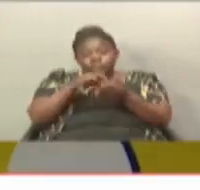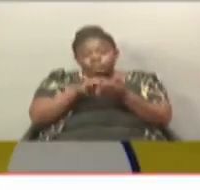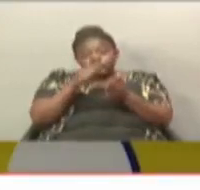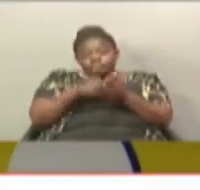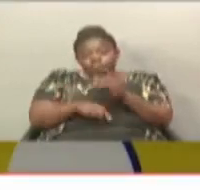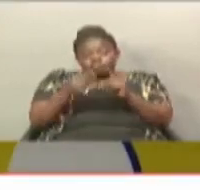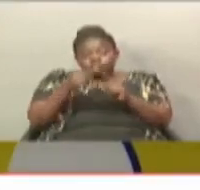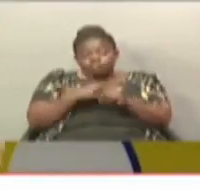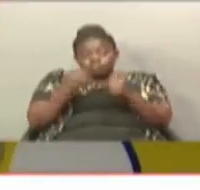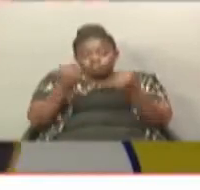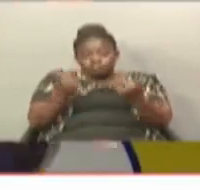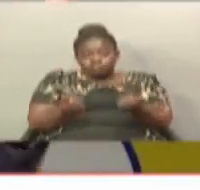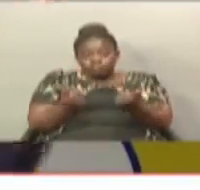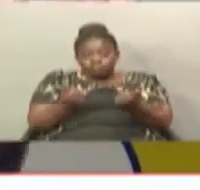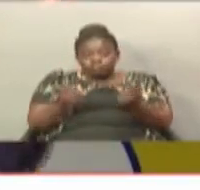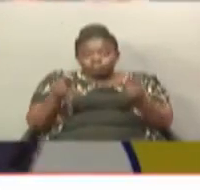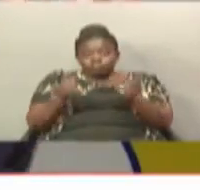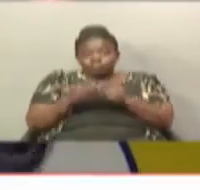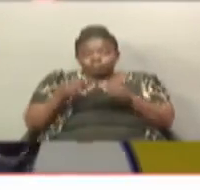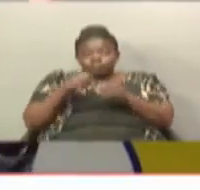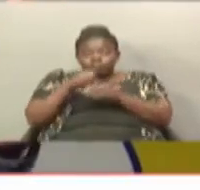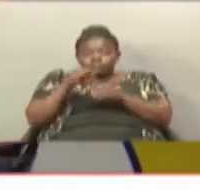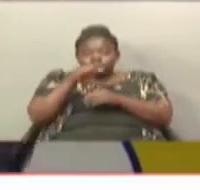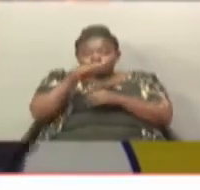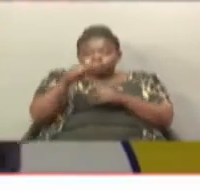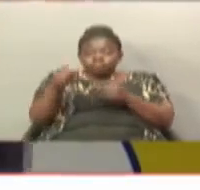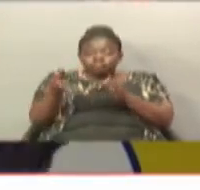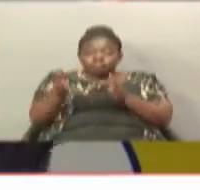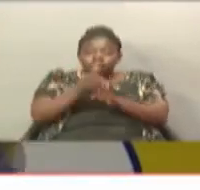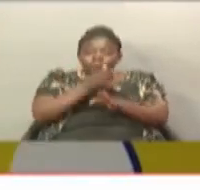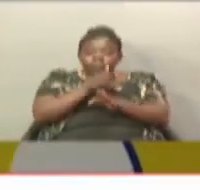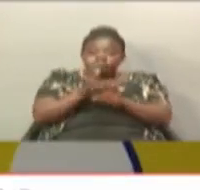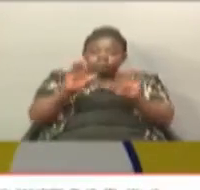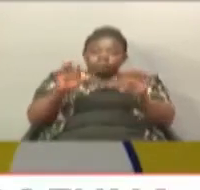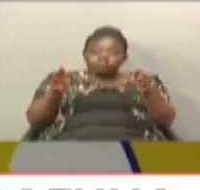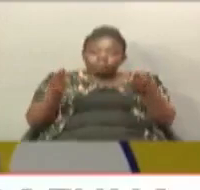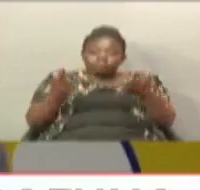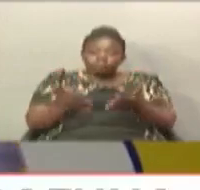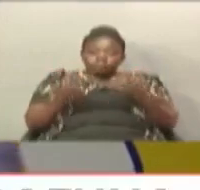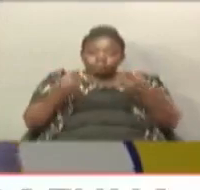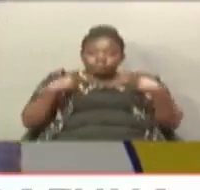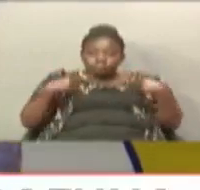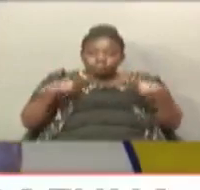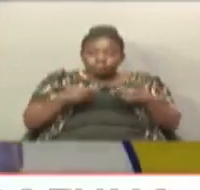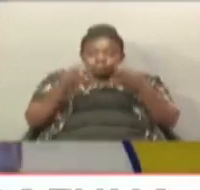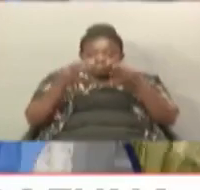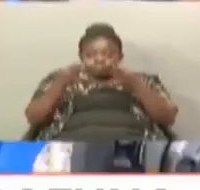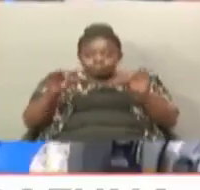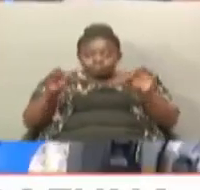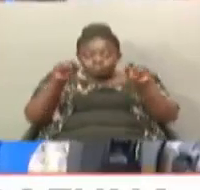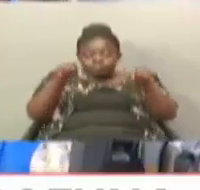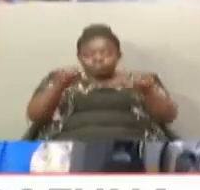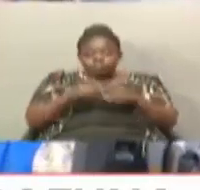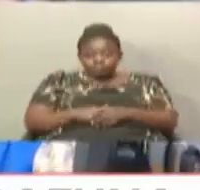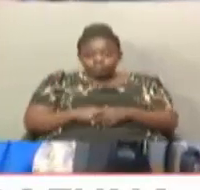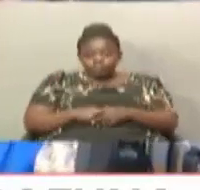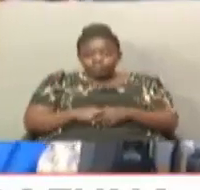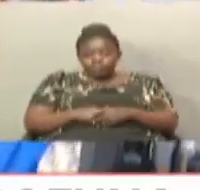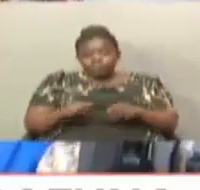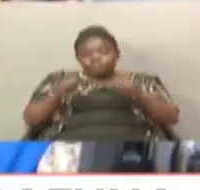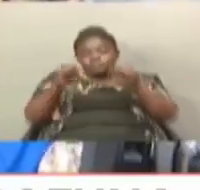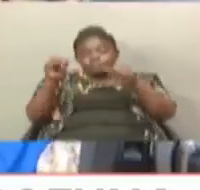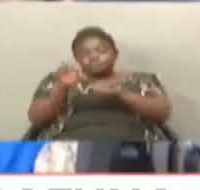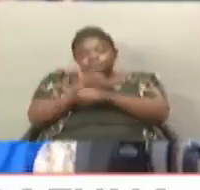here, we shall engage you to further guide on how we are going to accomplish this. Sentuwa kachika